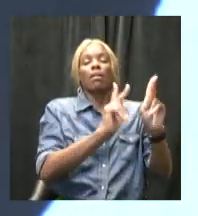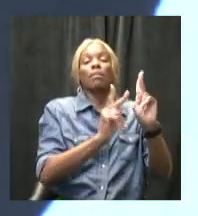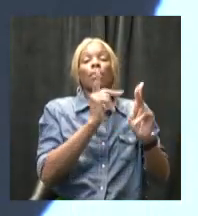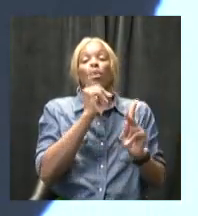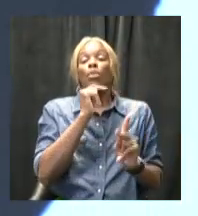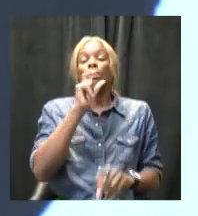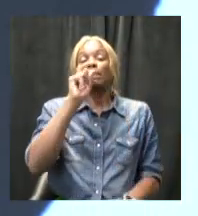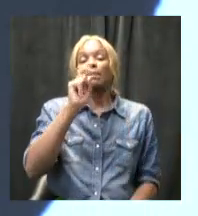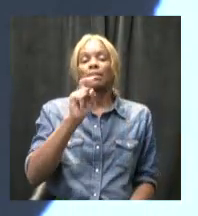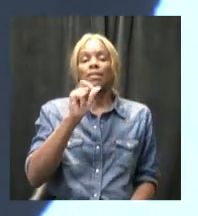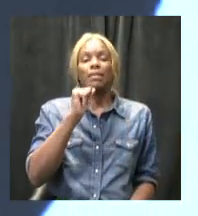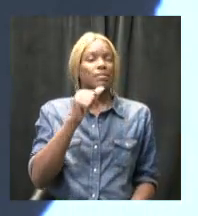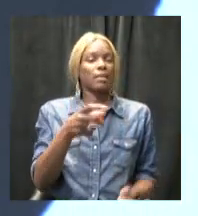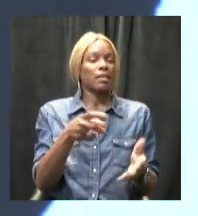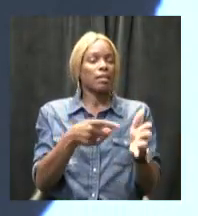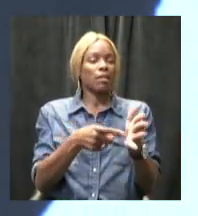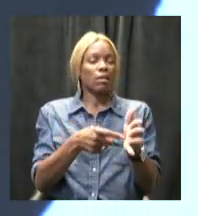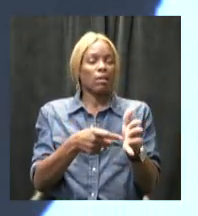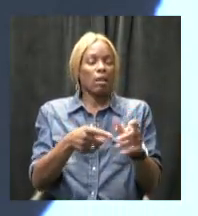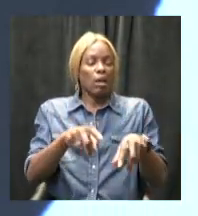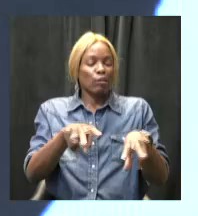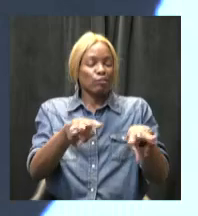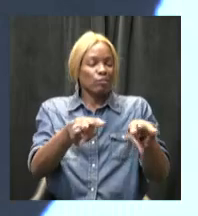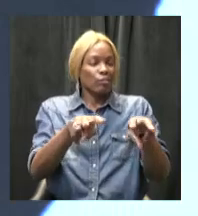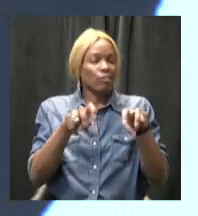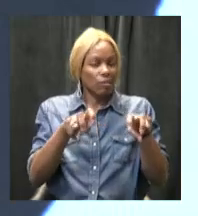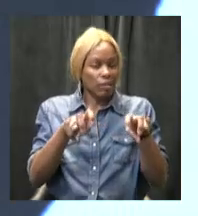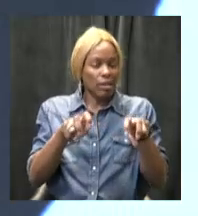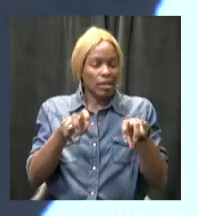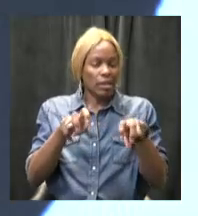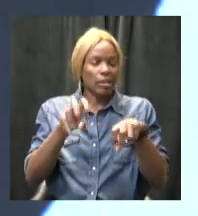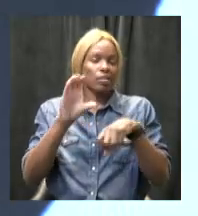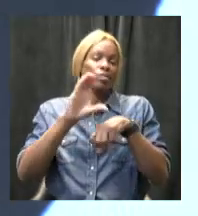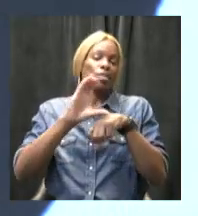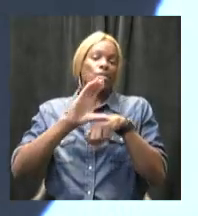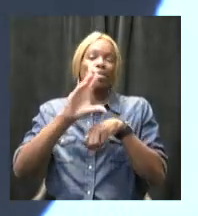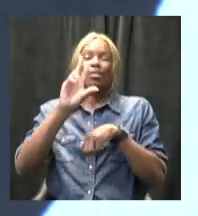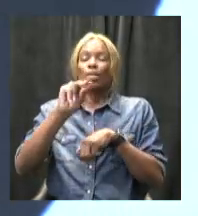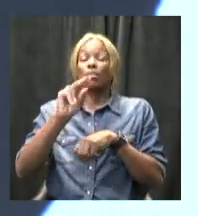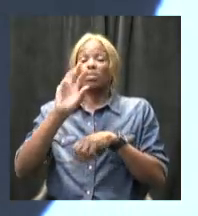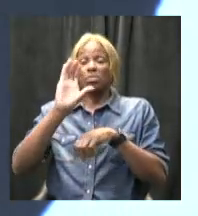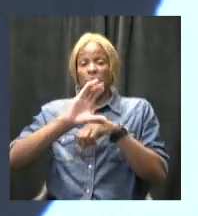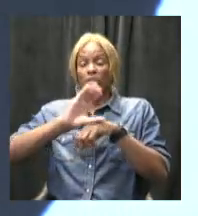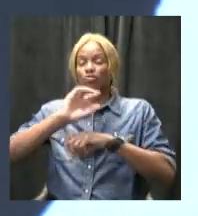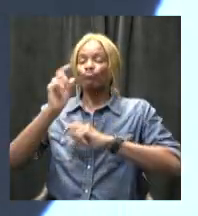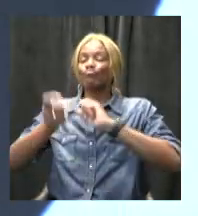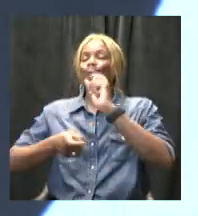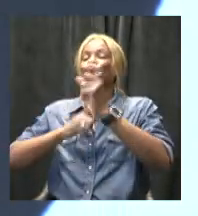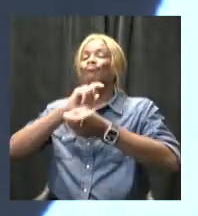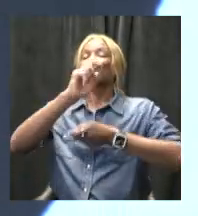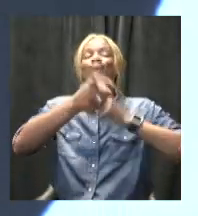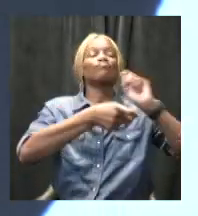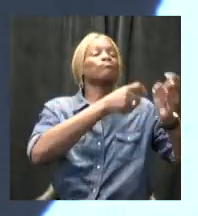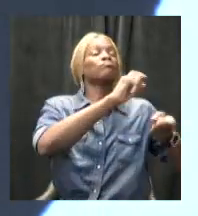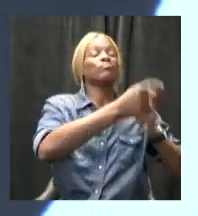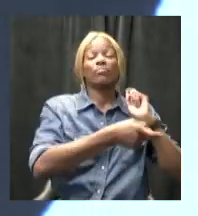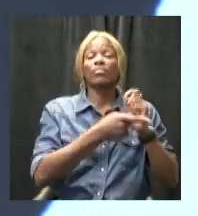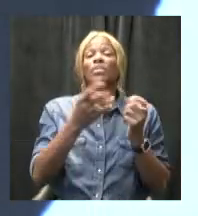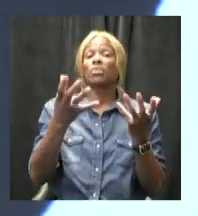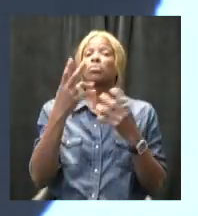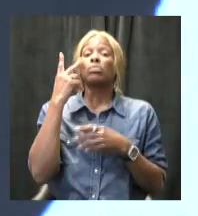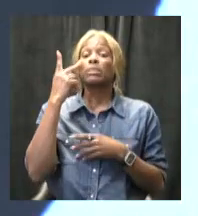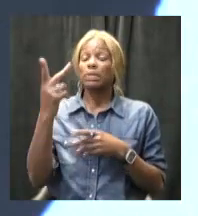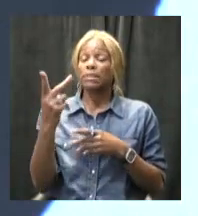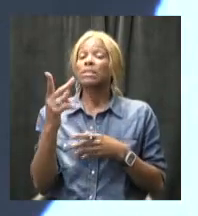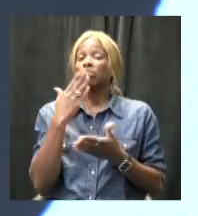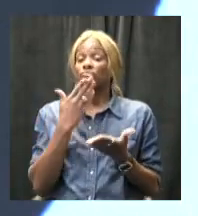not a greedy church. They are a generous church. Matter of fact, I mean, if you ever want to see this really well, you can see it